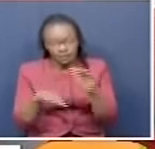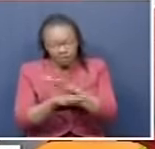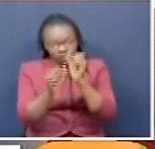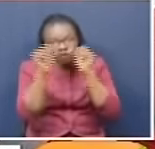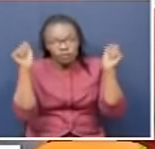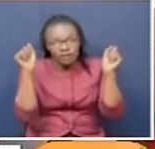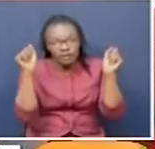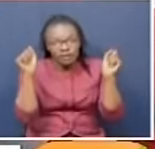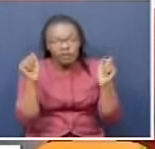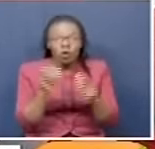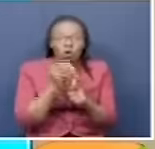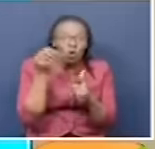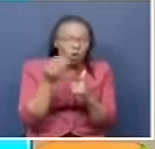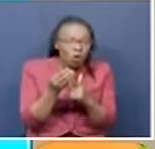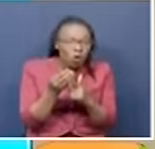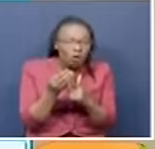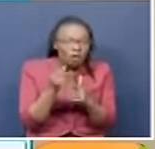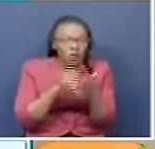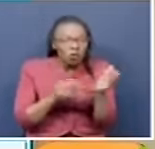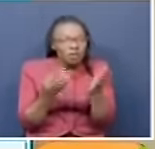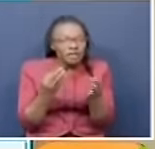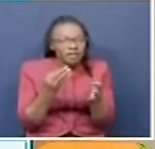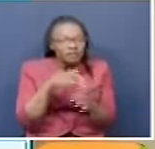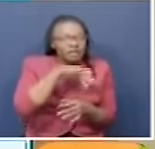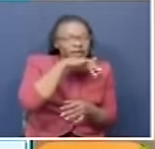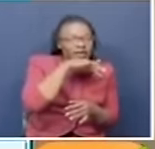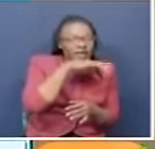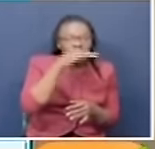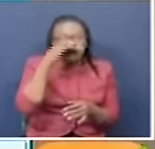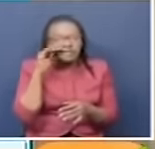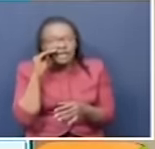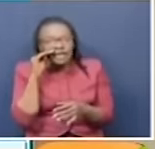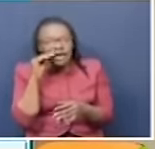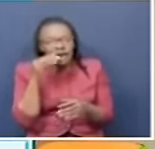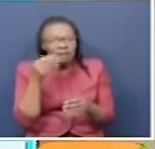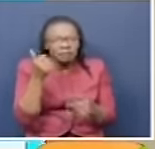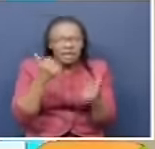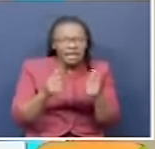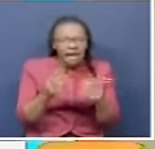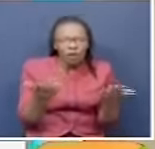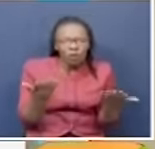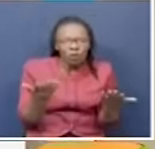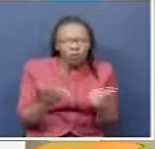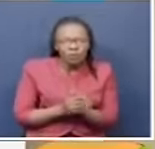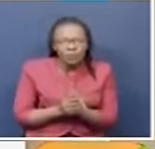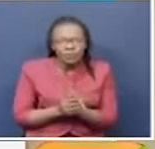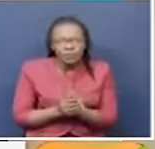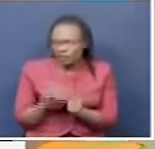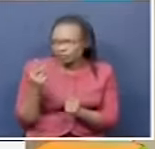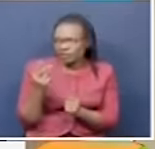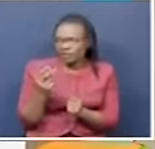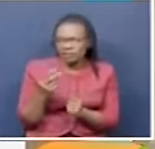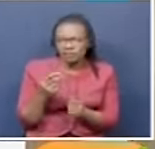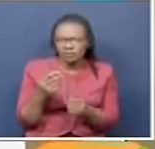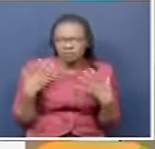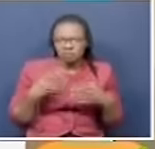deputy? What if it is Raila and Musalia, or Musalia and Raila? First, let's take a look at what people have been